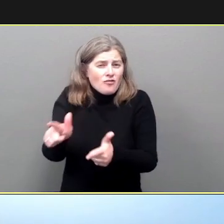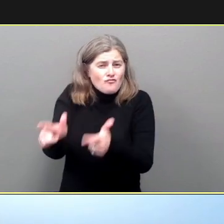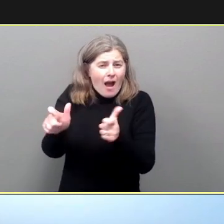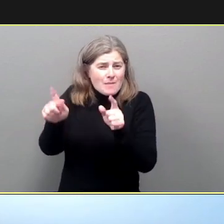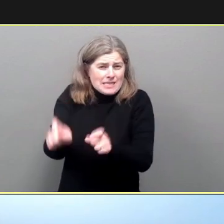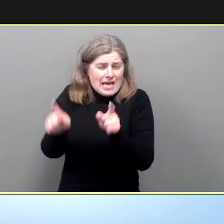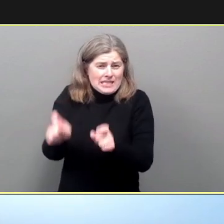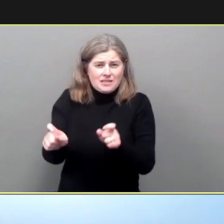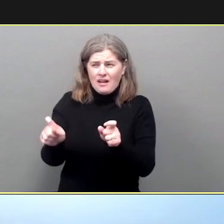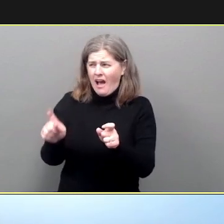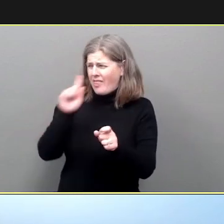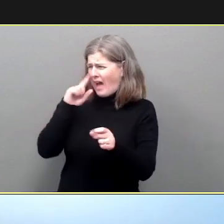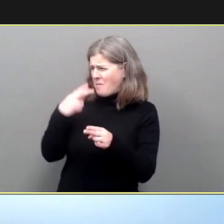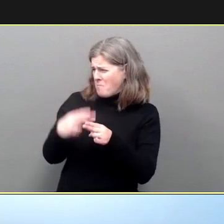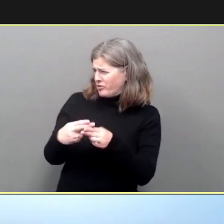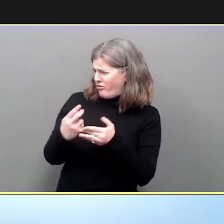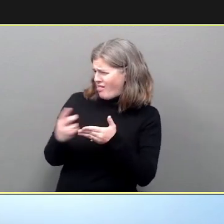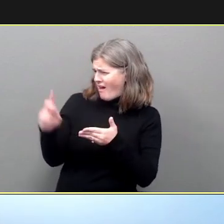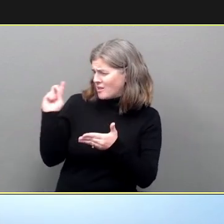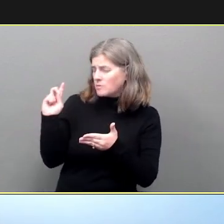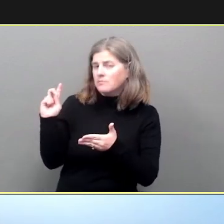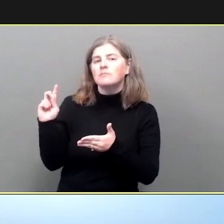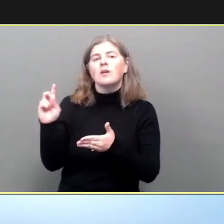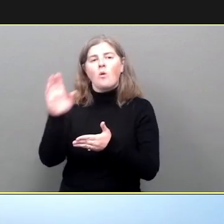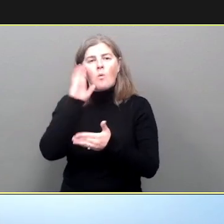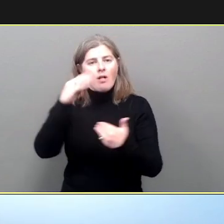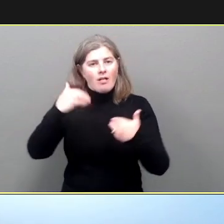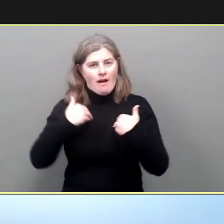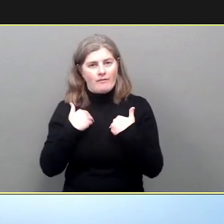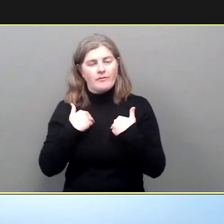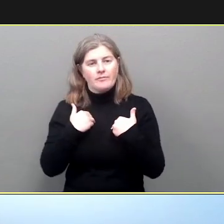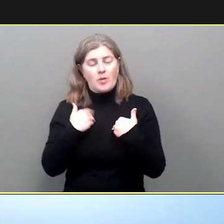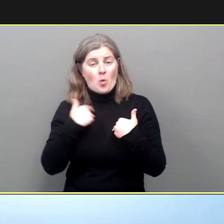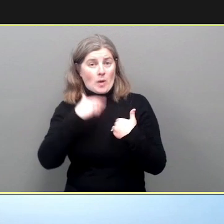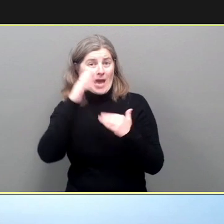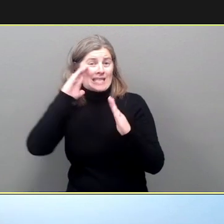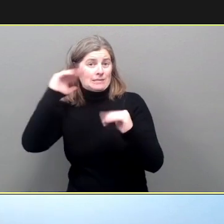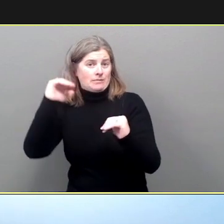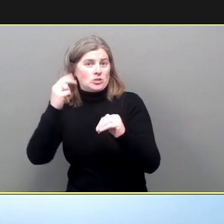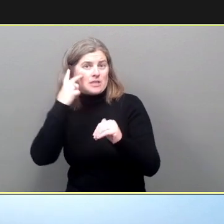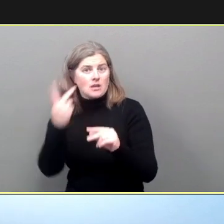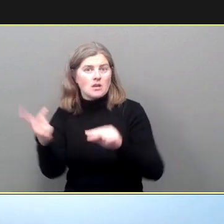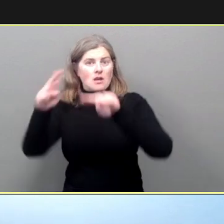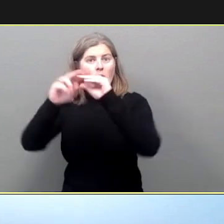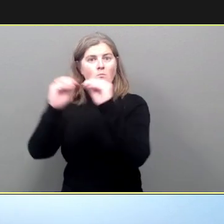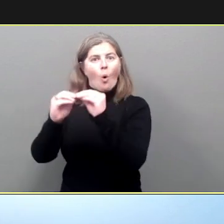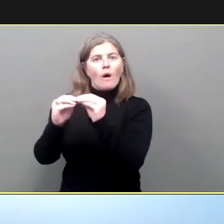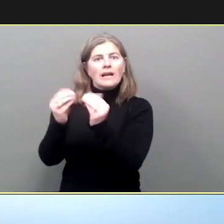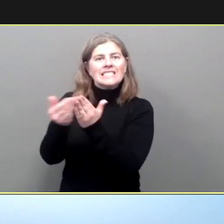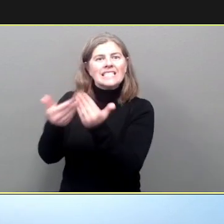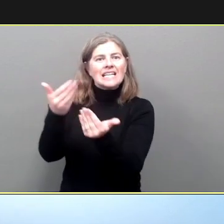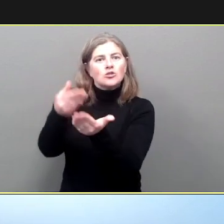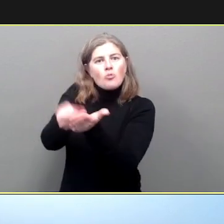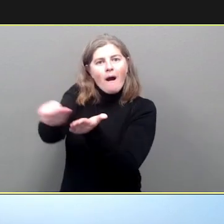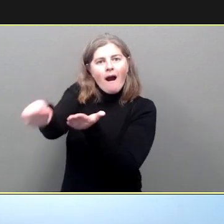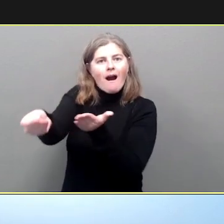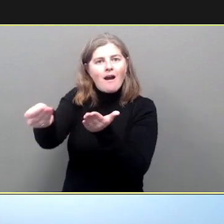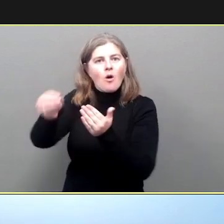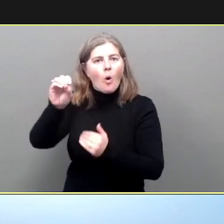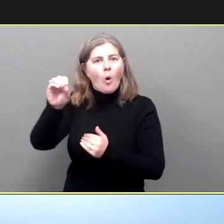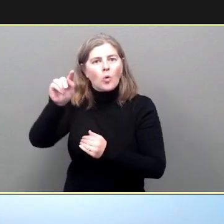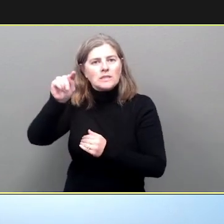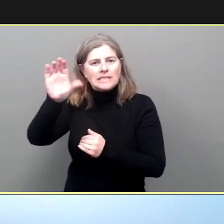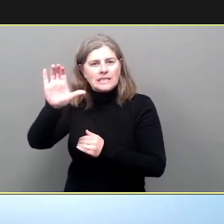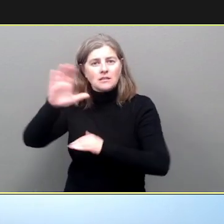think I mentioned this last week. There is going to be, we expect to see increasing availability of